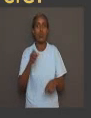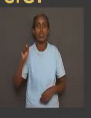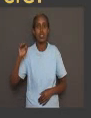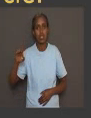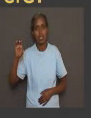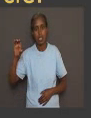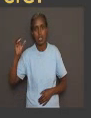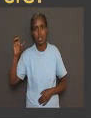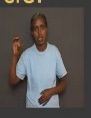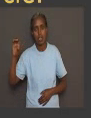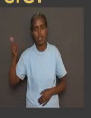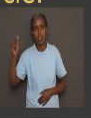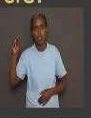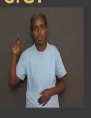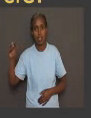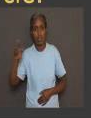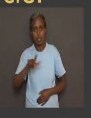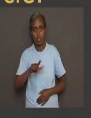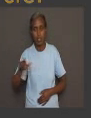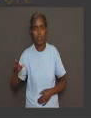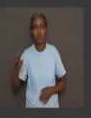secant line to the circle.